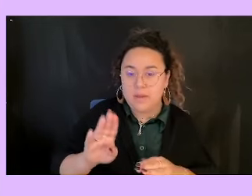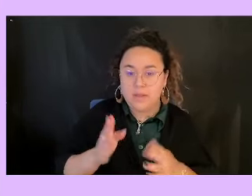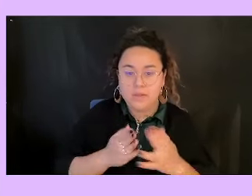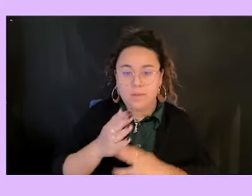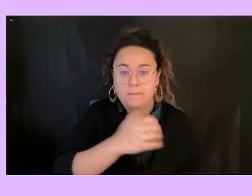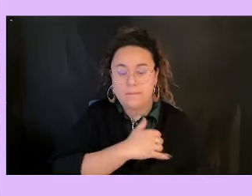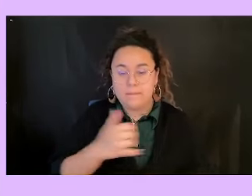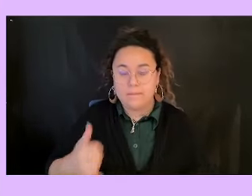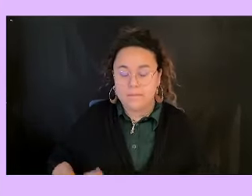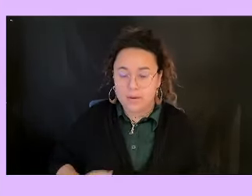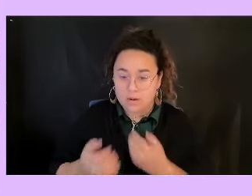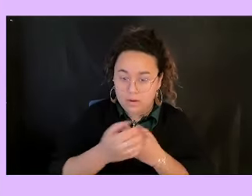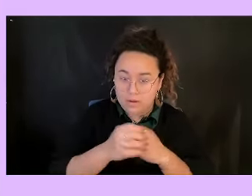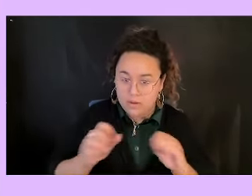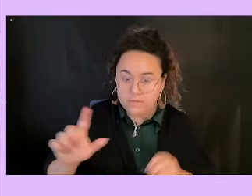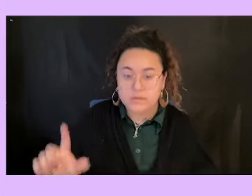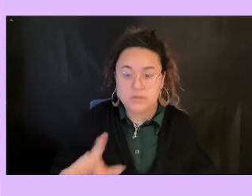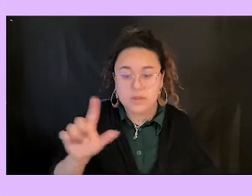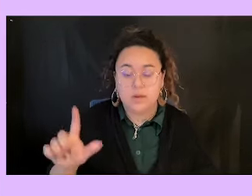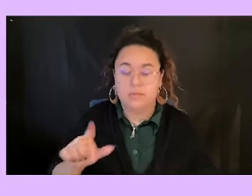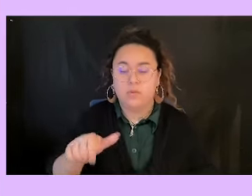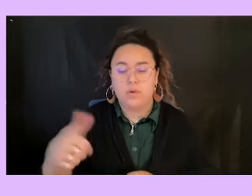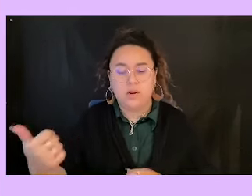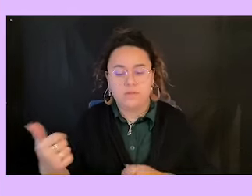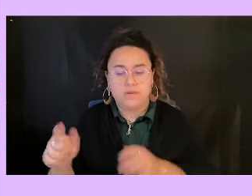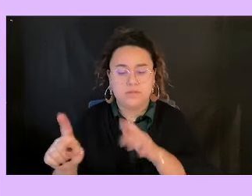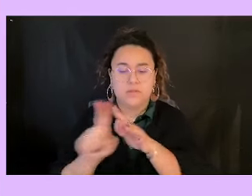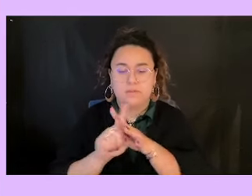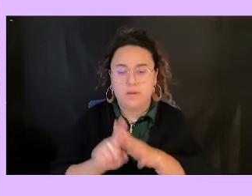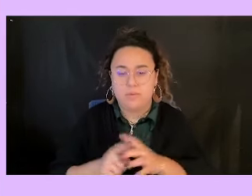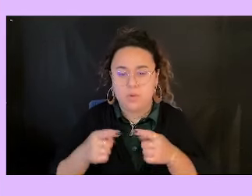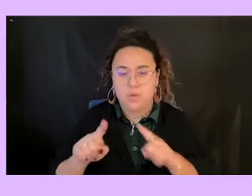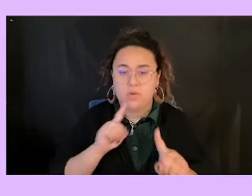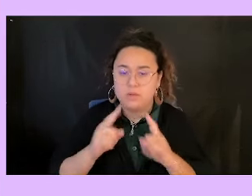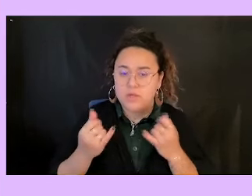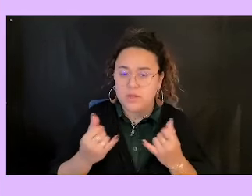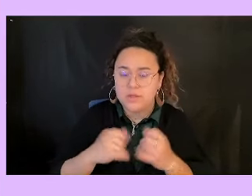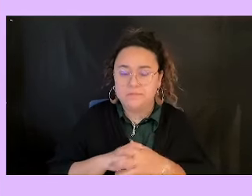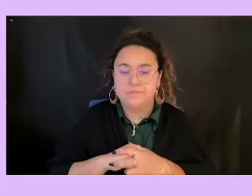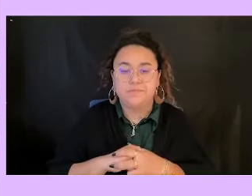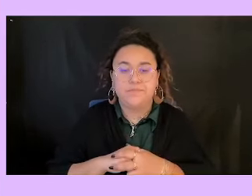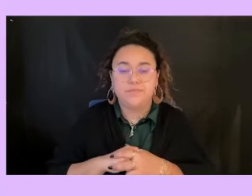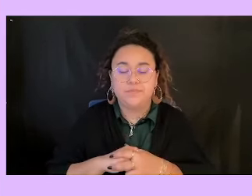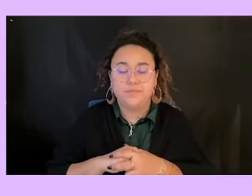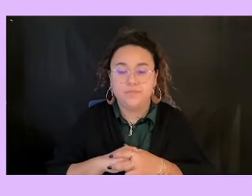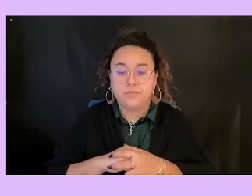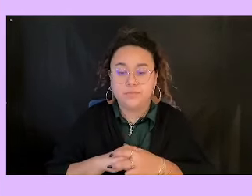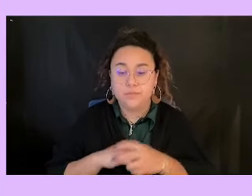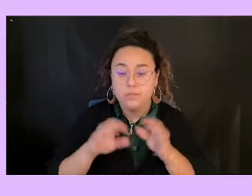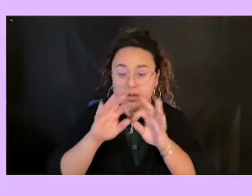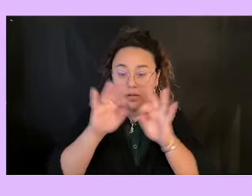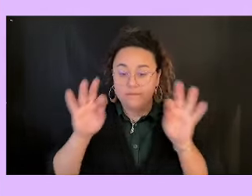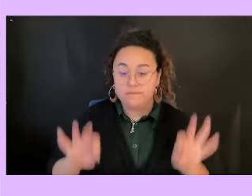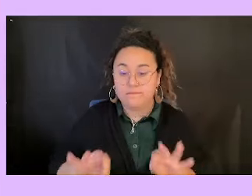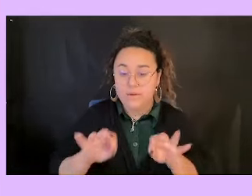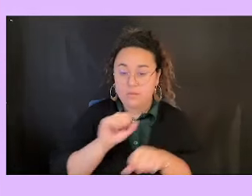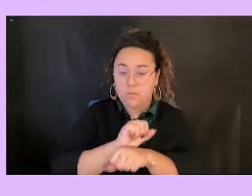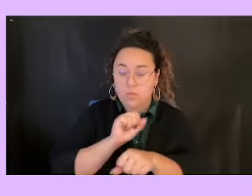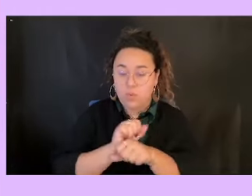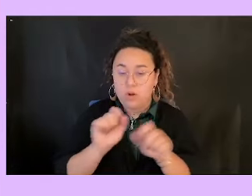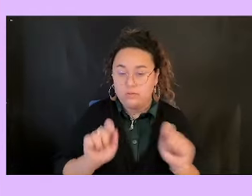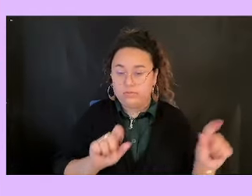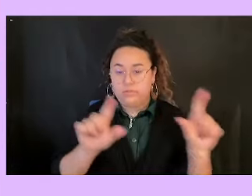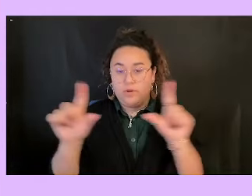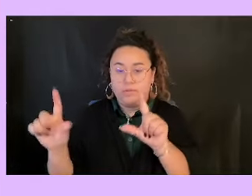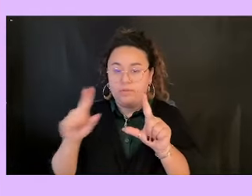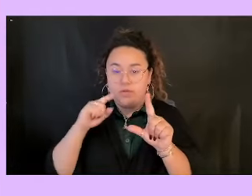and the library and whatever else might come up as we're talking. The framework for the conversation is that we'll start